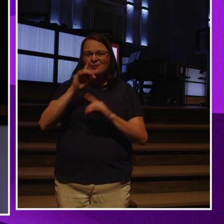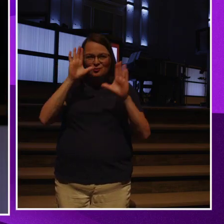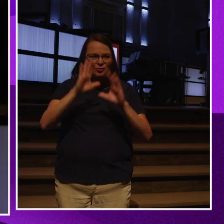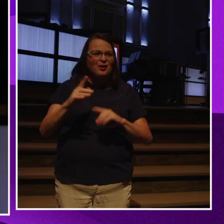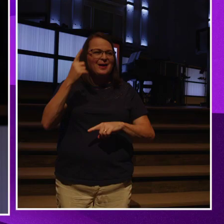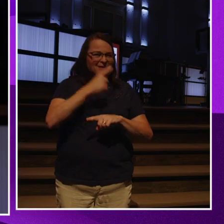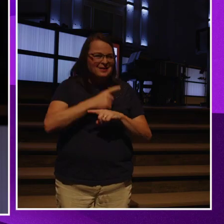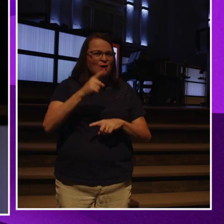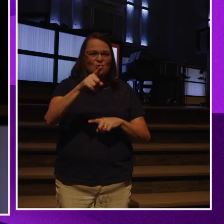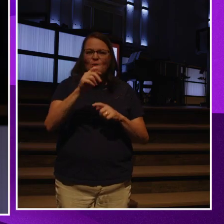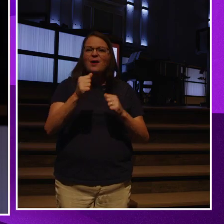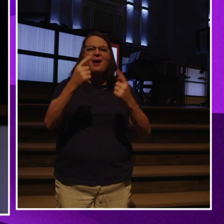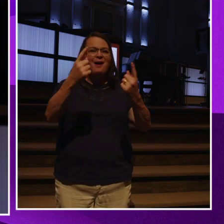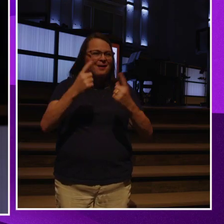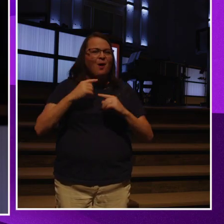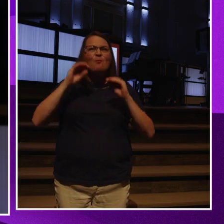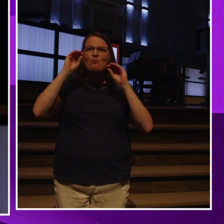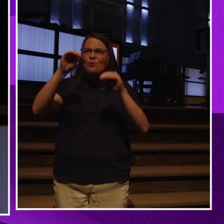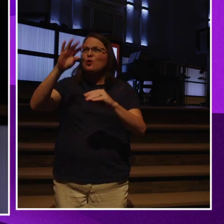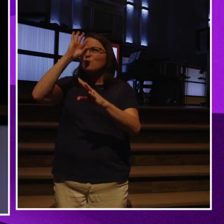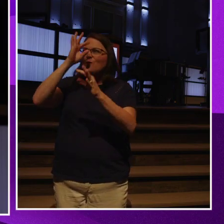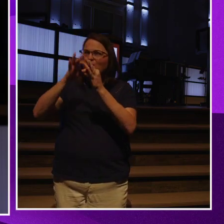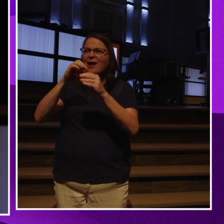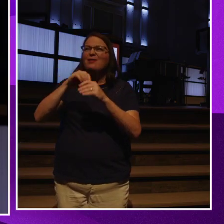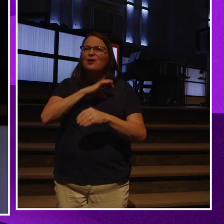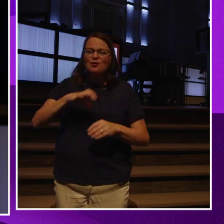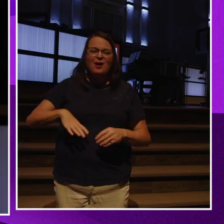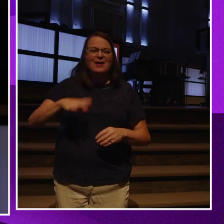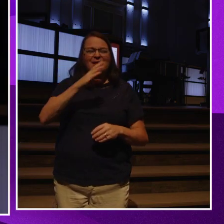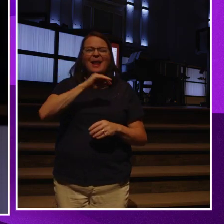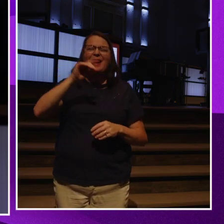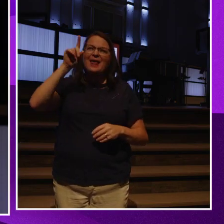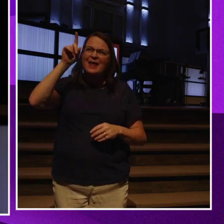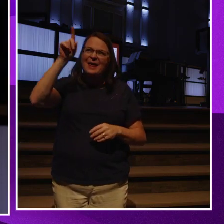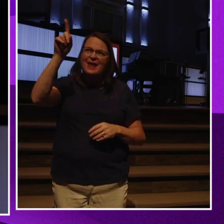and put your faith in Christ, and he will save you.